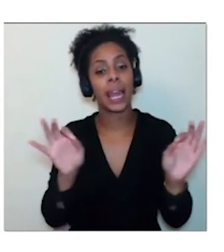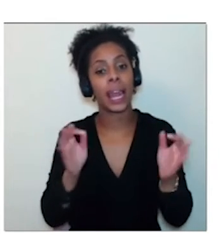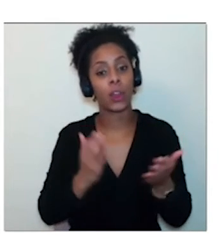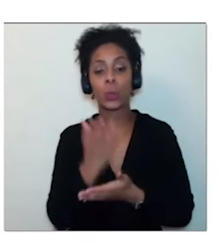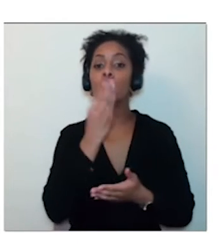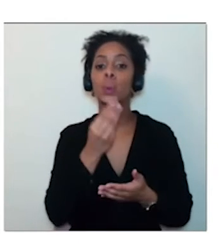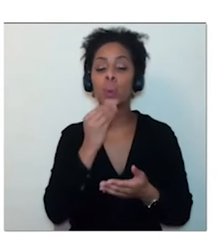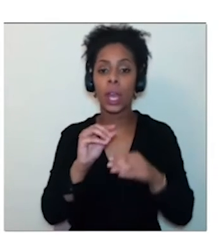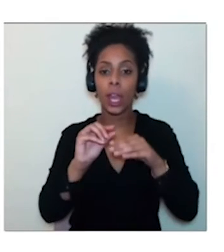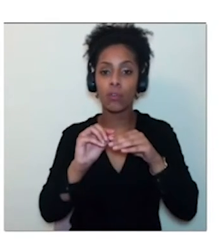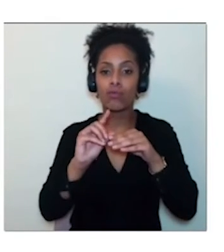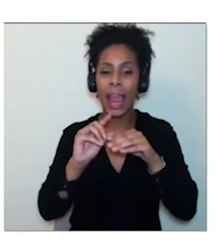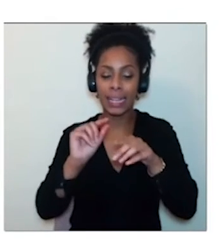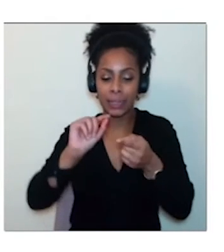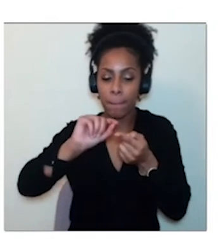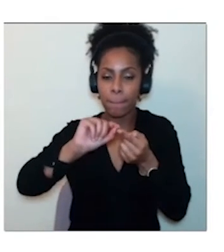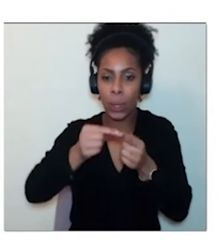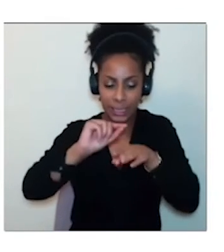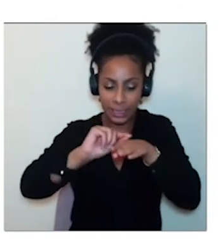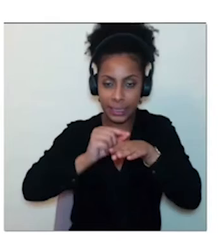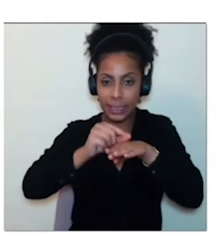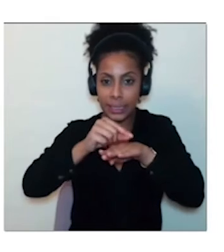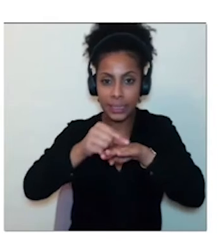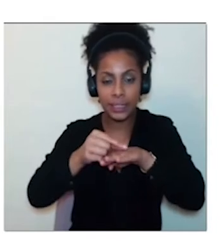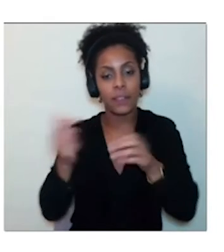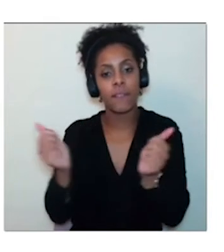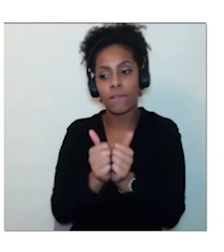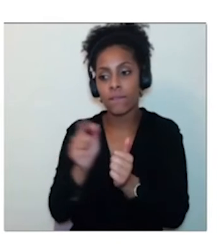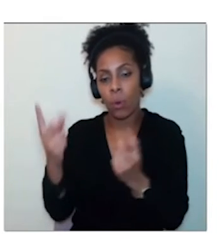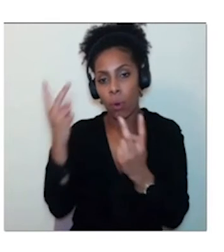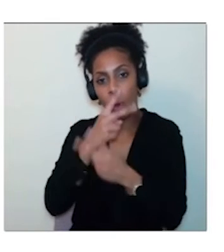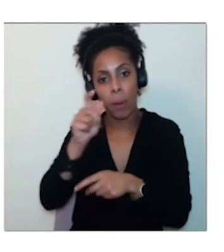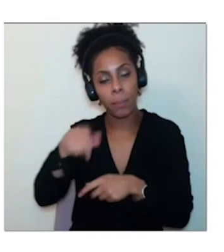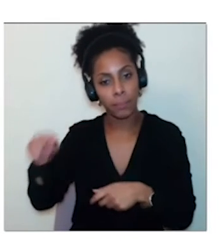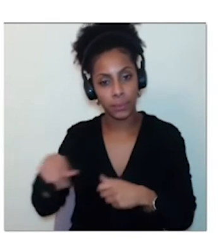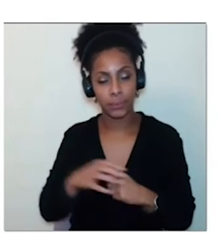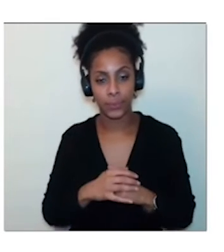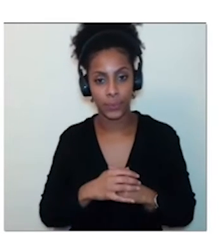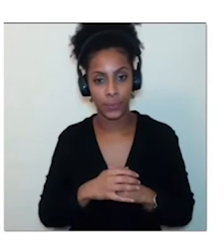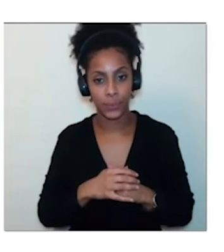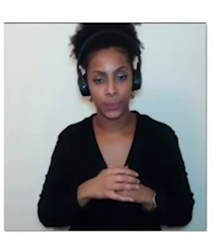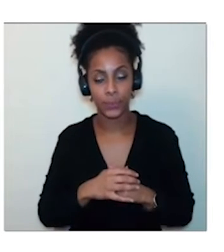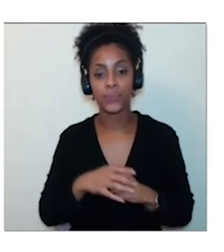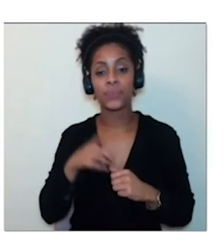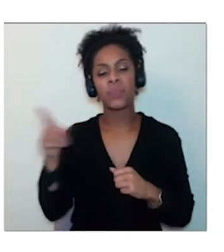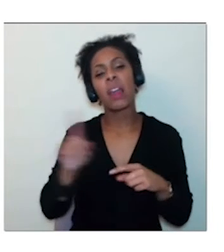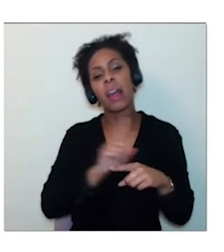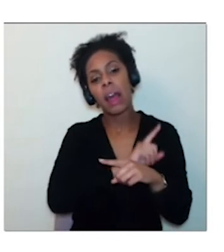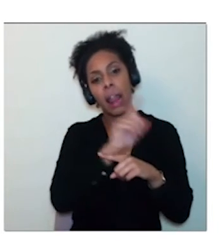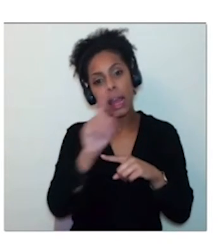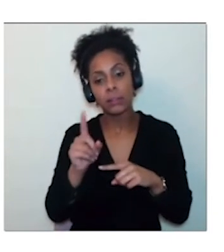blind persons. It was printed in embossed text. He produced an improved version of his system